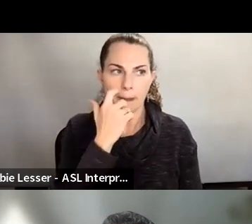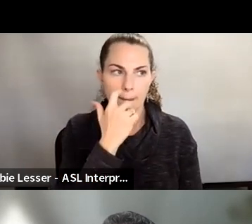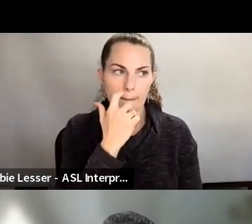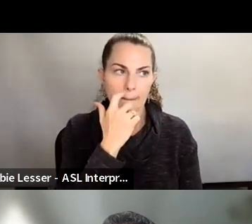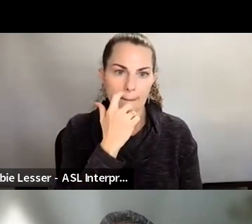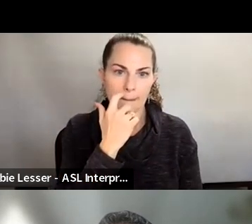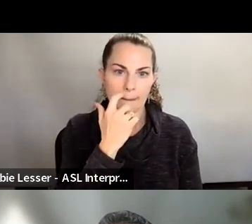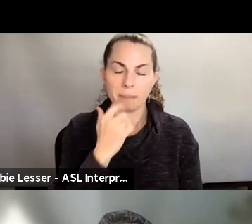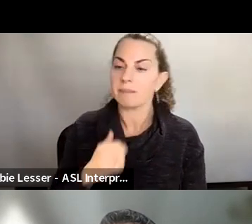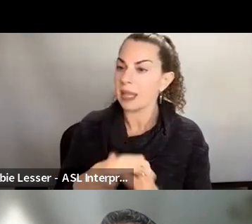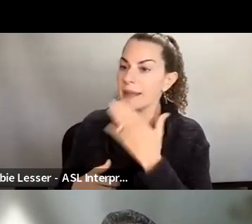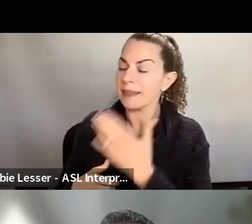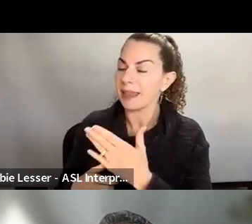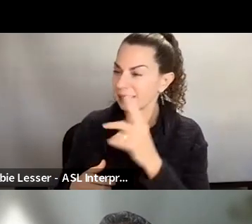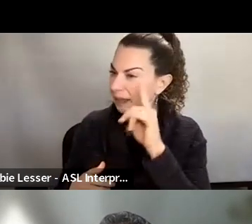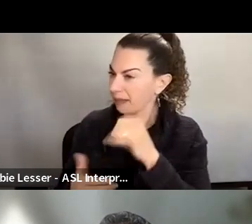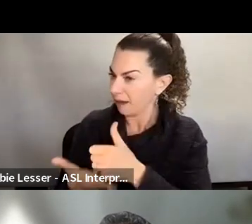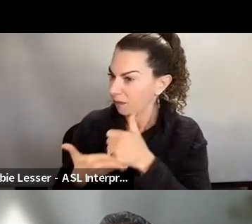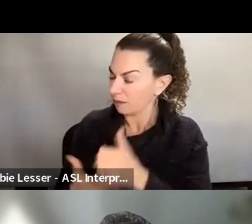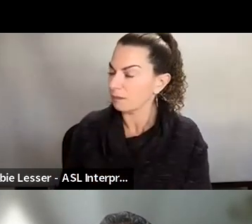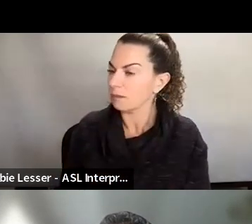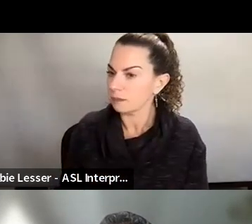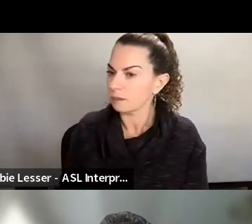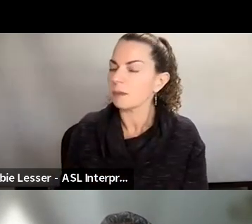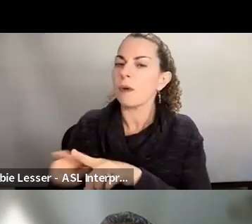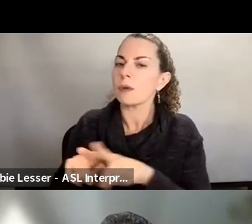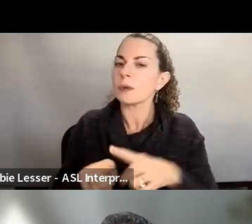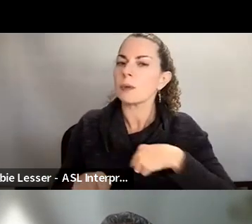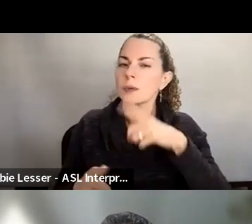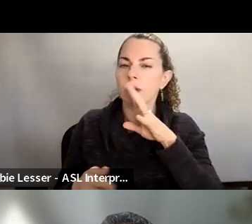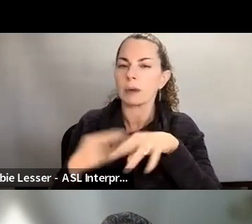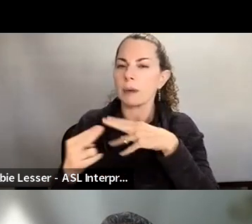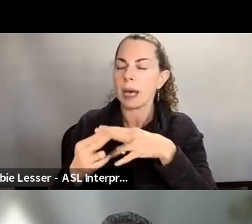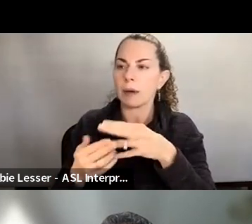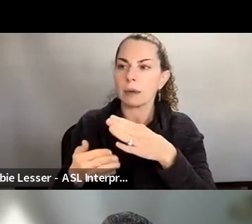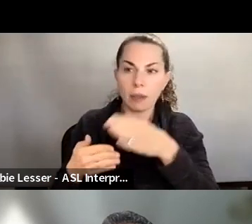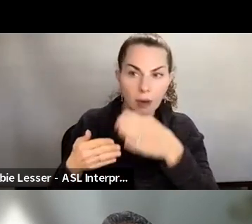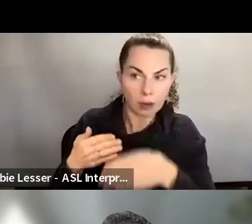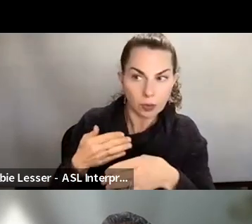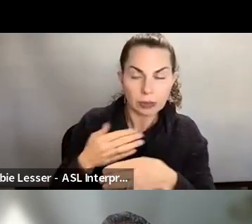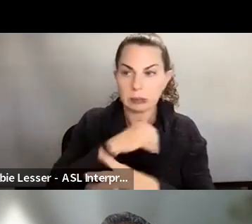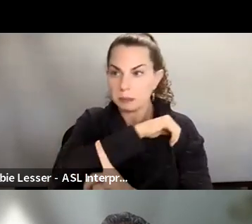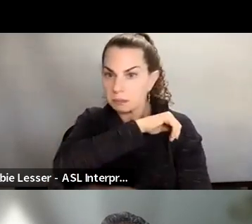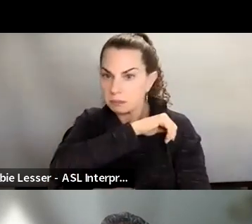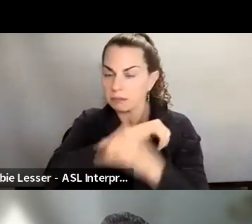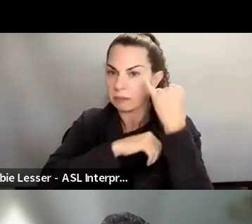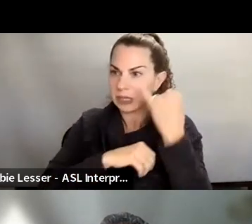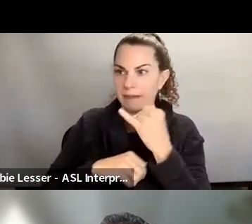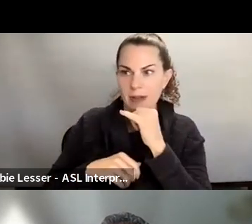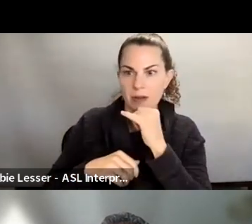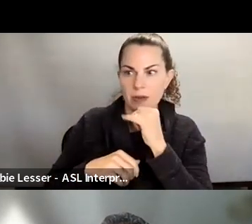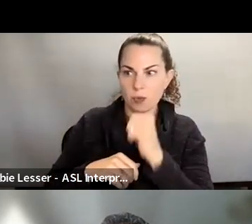Thanks. I think that's really helpful. We were also talking a little bit about the consequences of not being